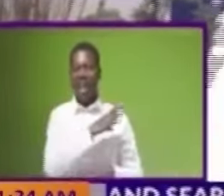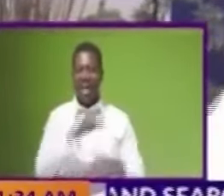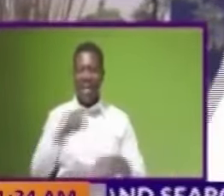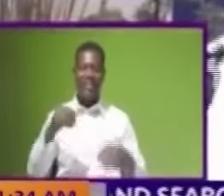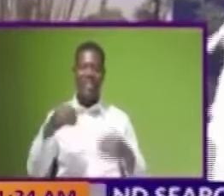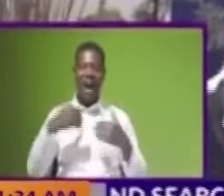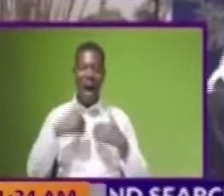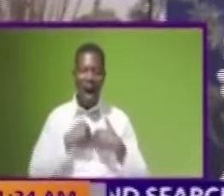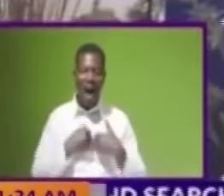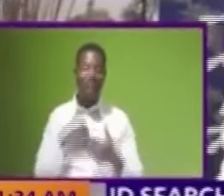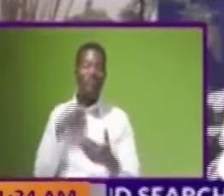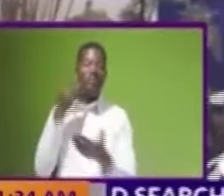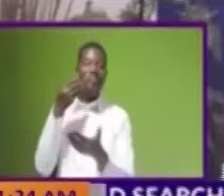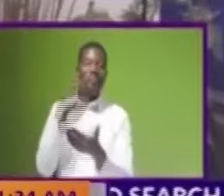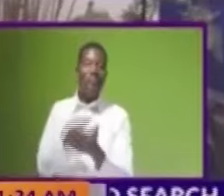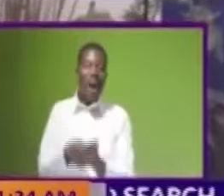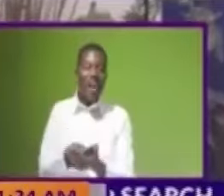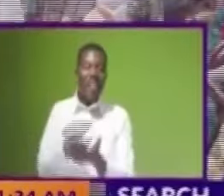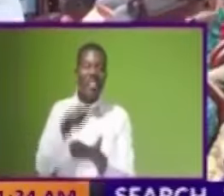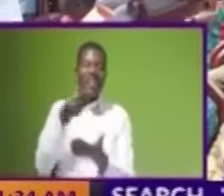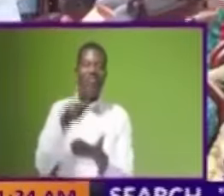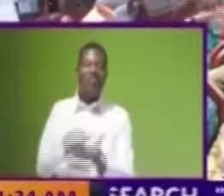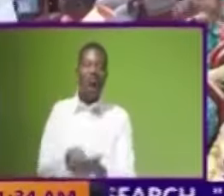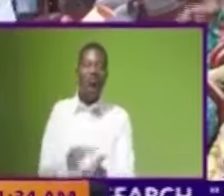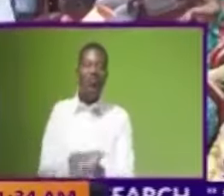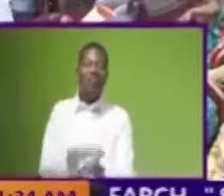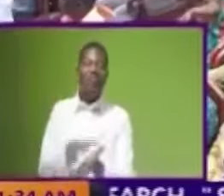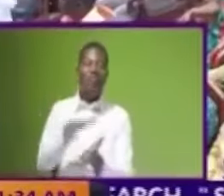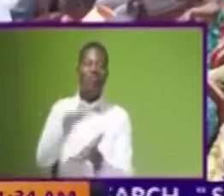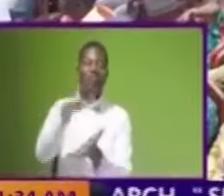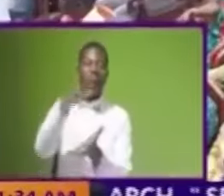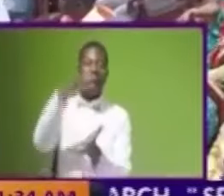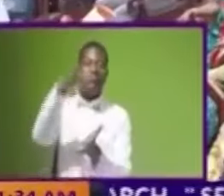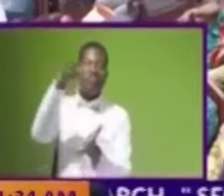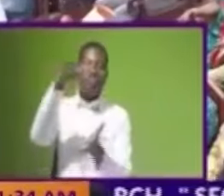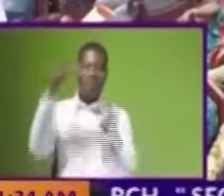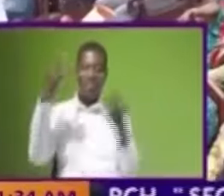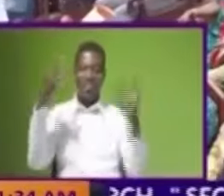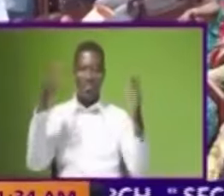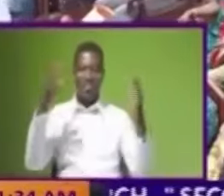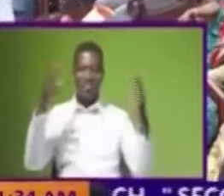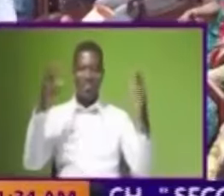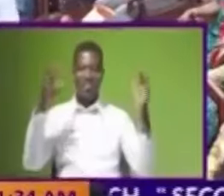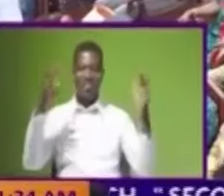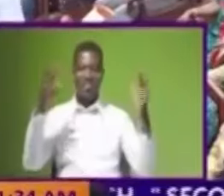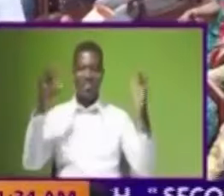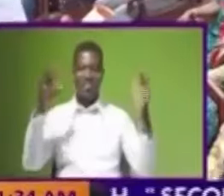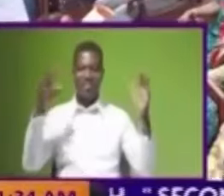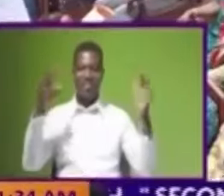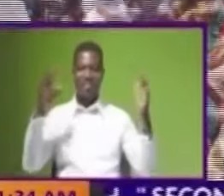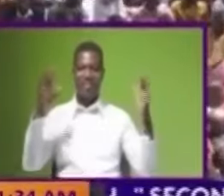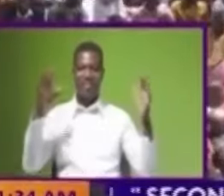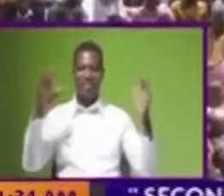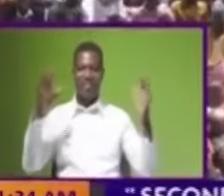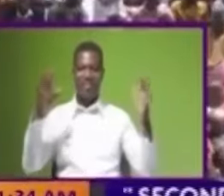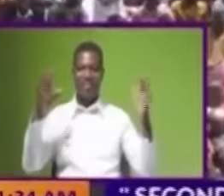the money. Yes, yes, yes.